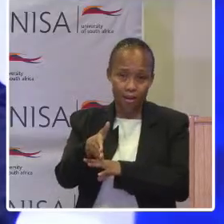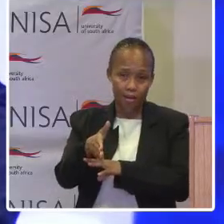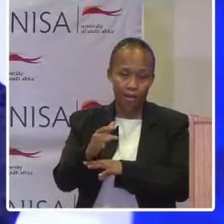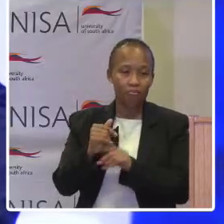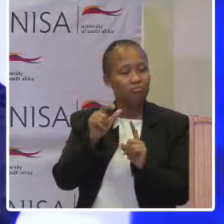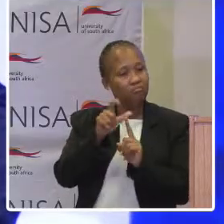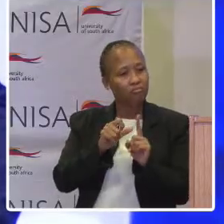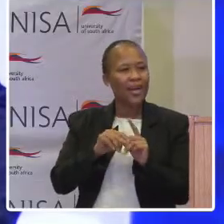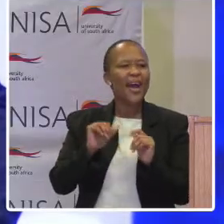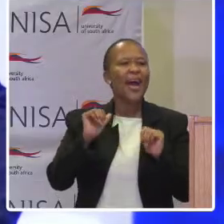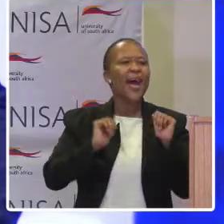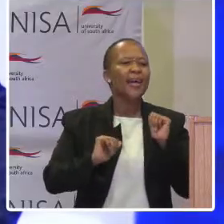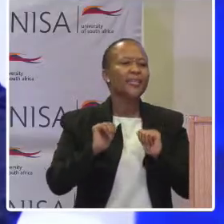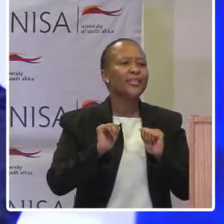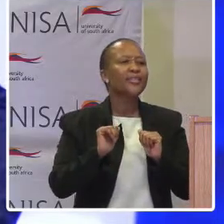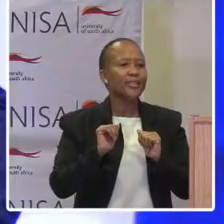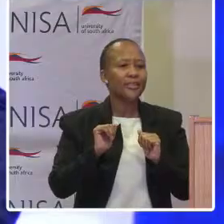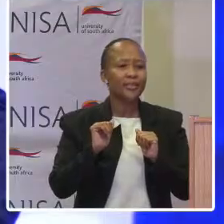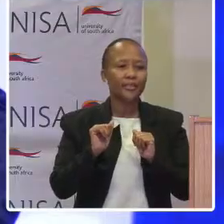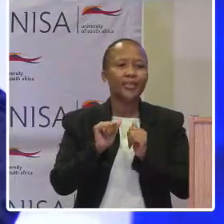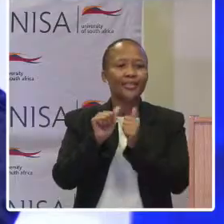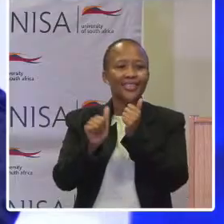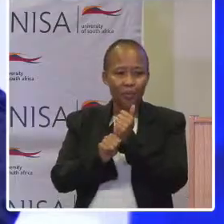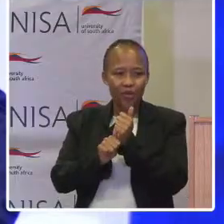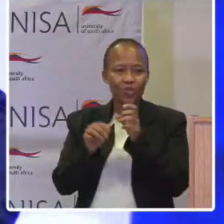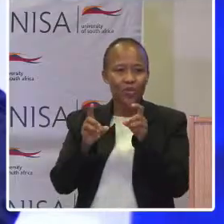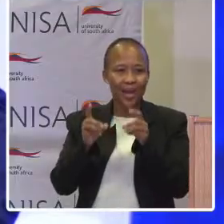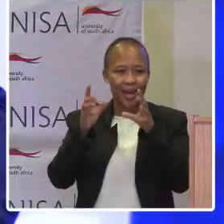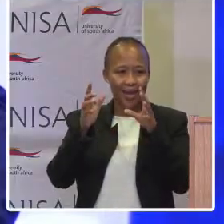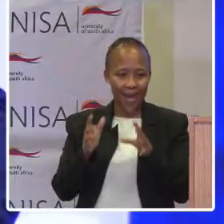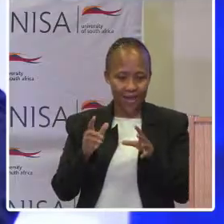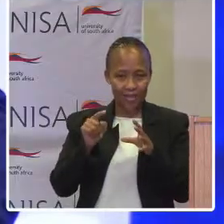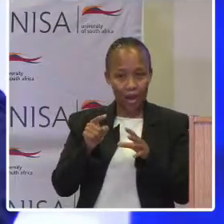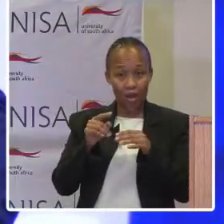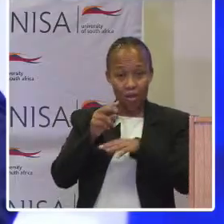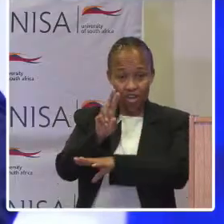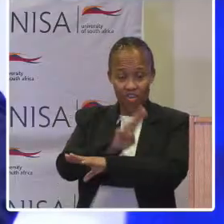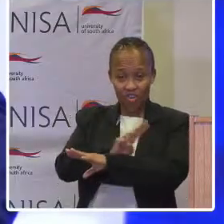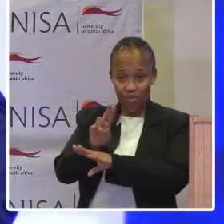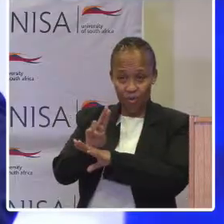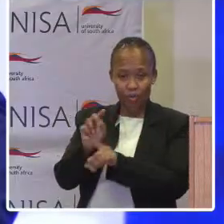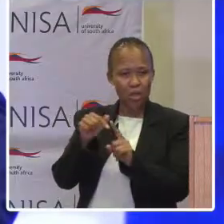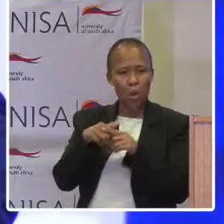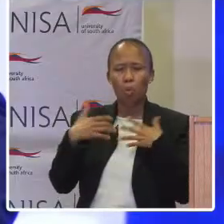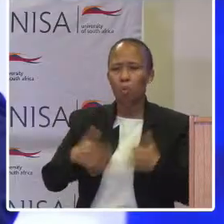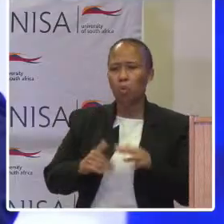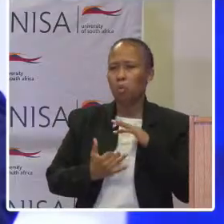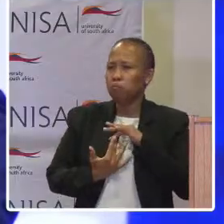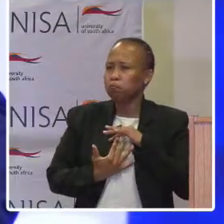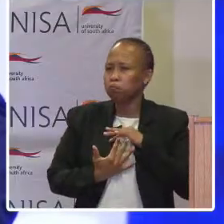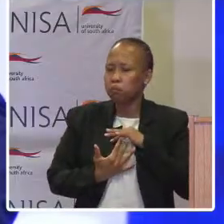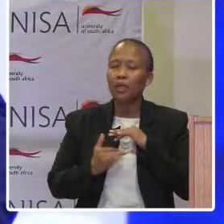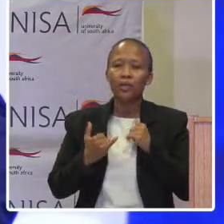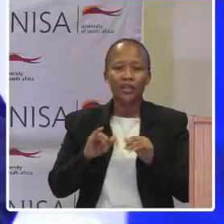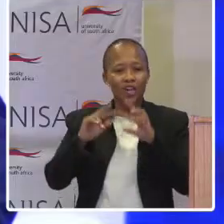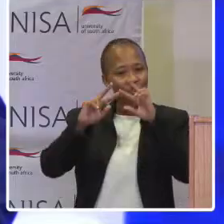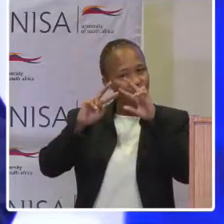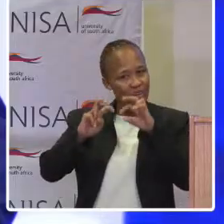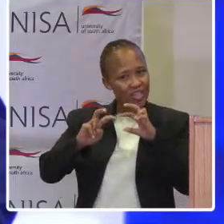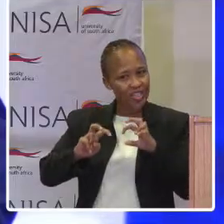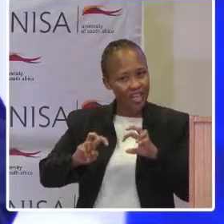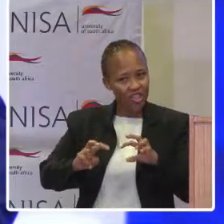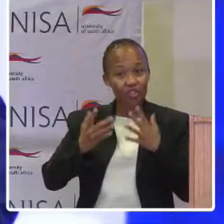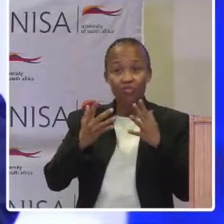acting deputy director in the UNISA Gauteng region. She's passionate about research on issues related to